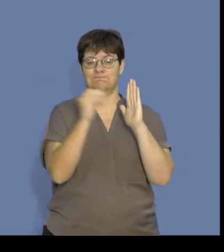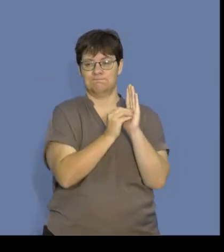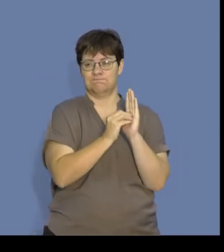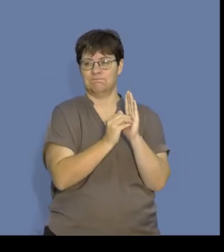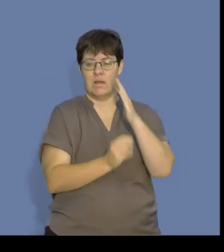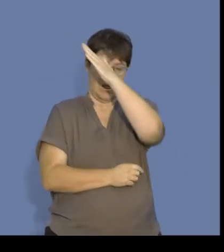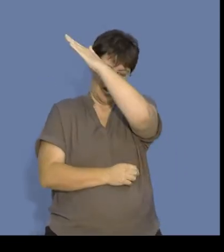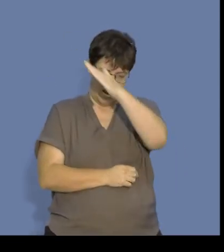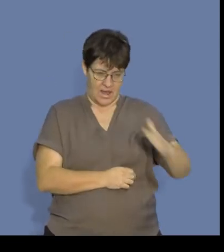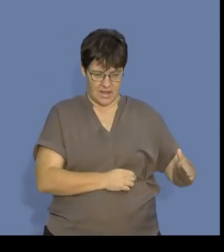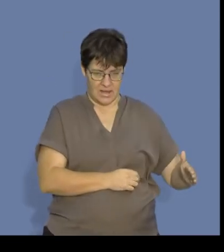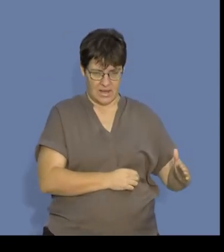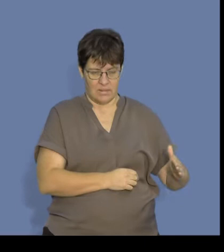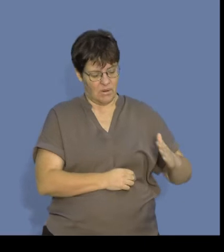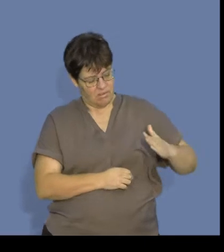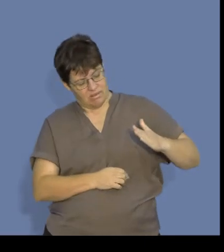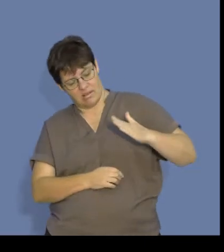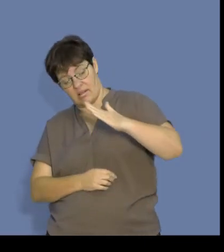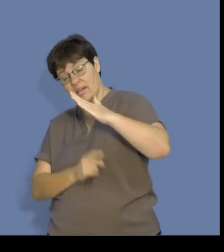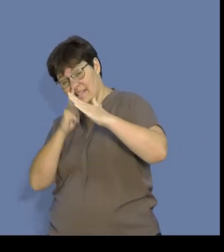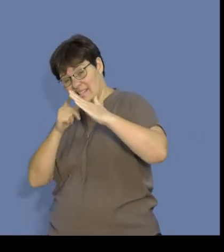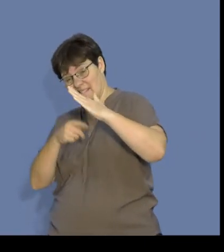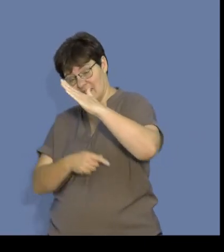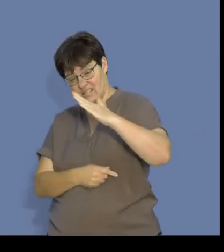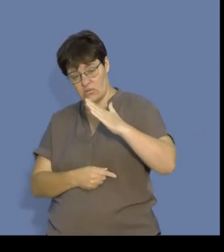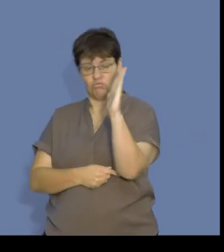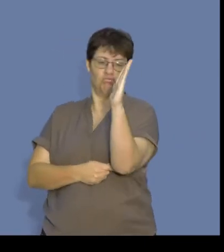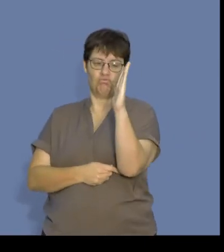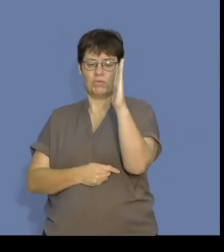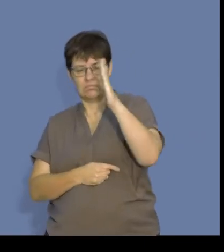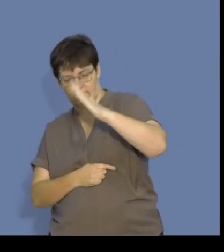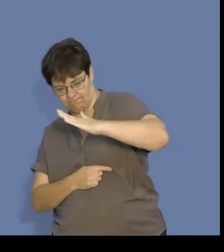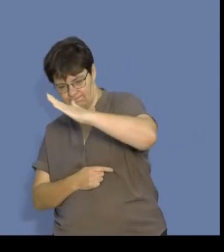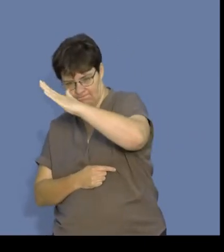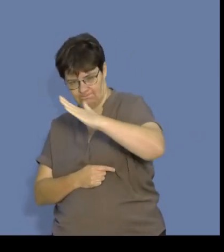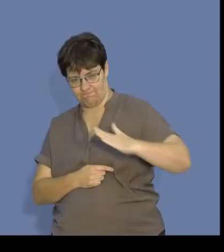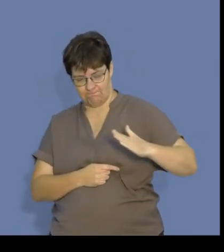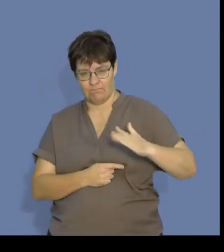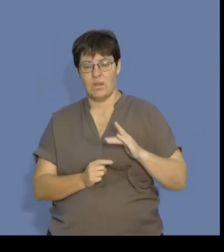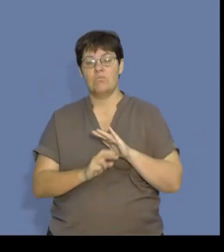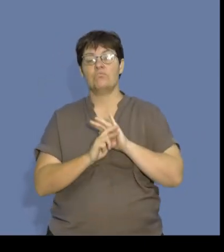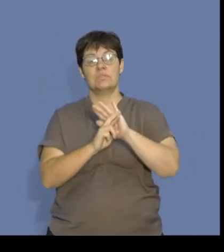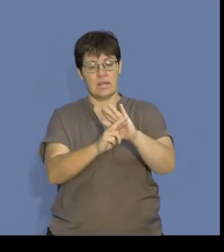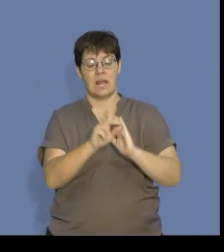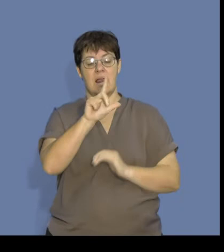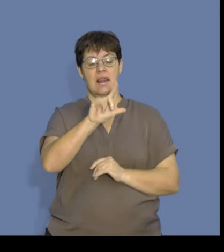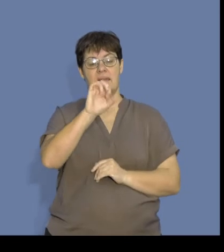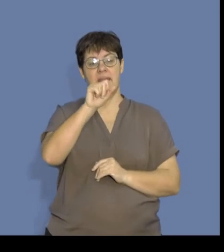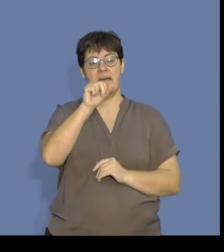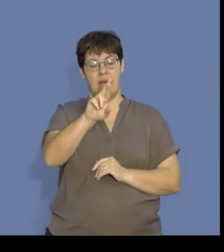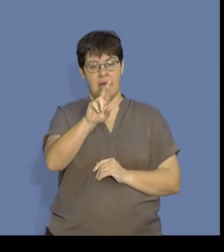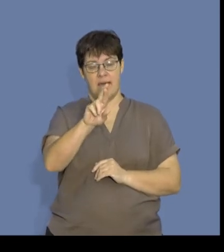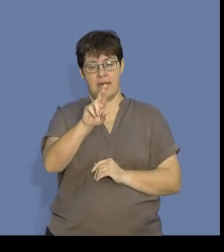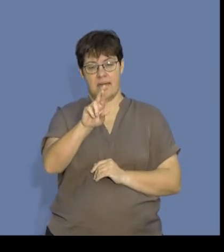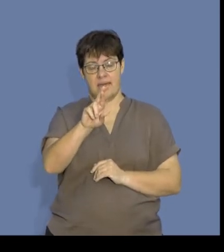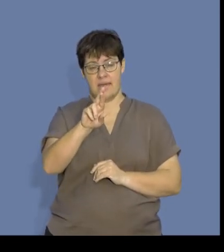a line that is a bit slant like that. This line is a representation of what you call a linear